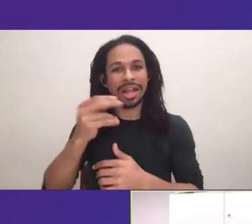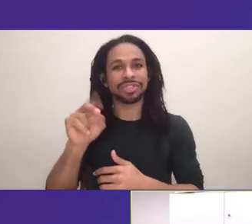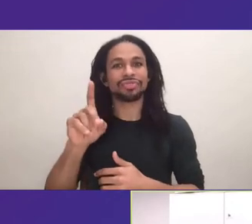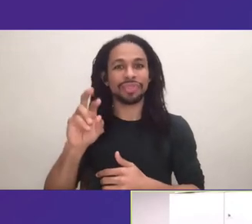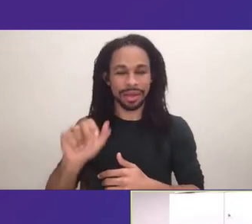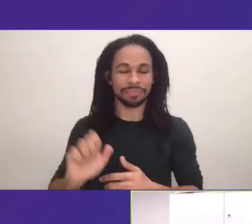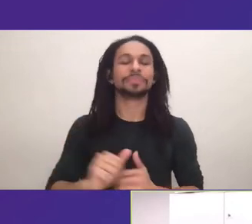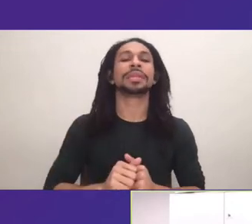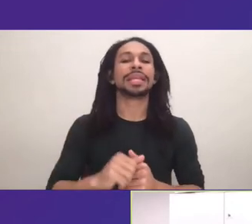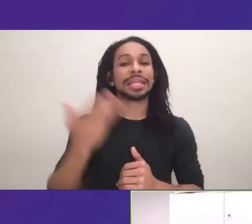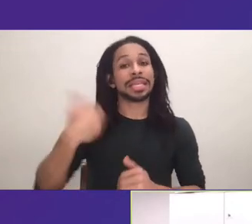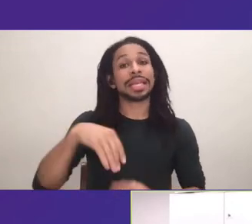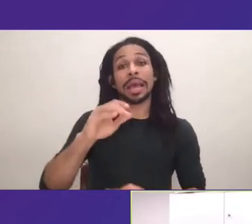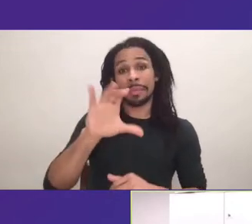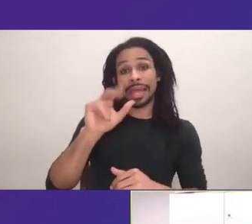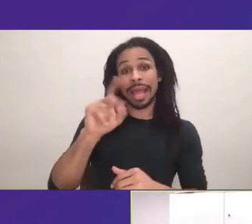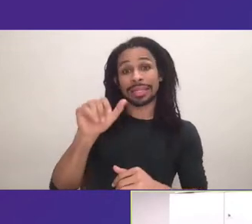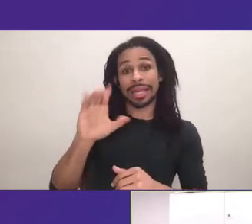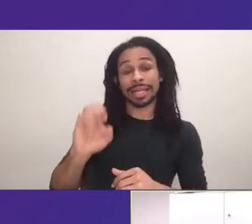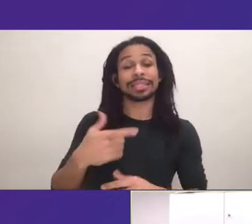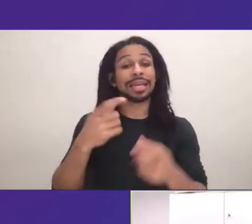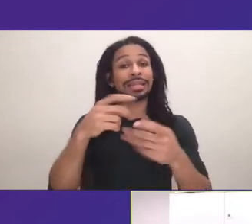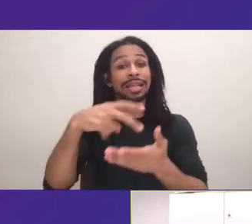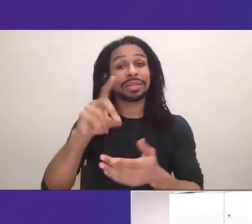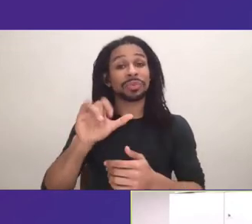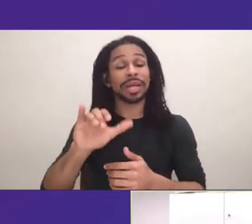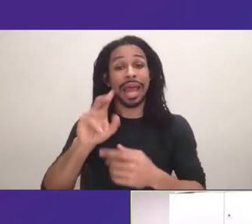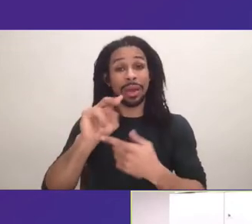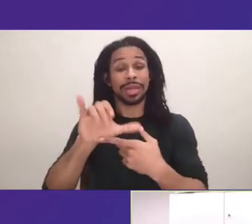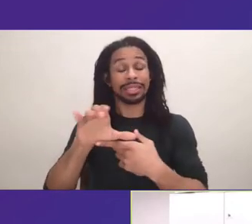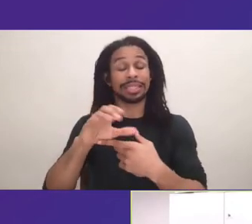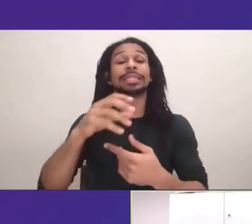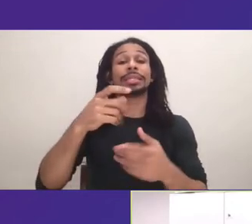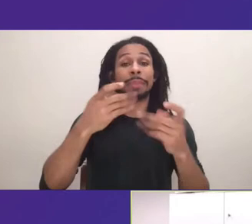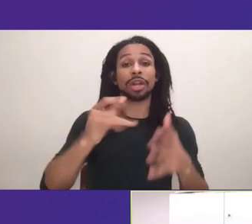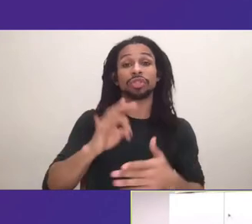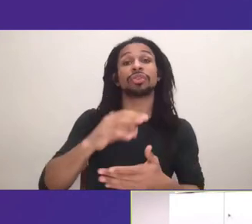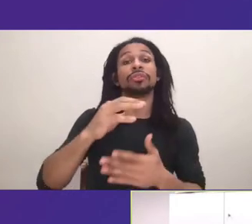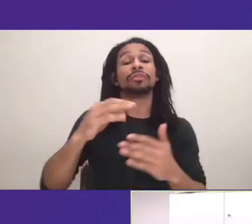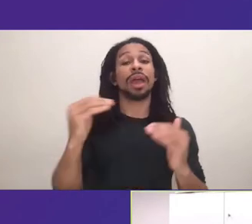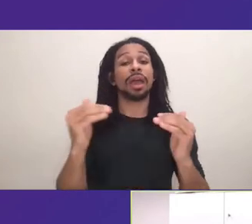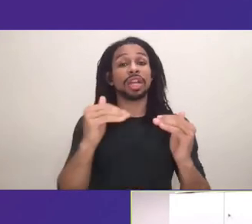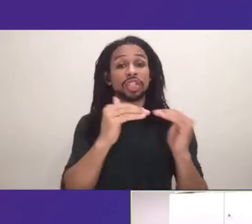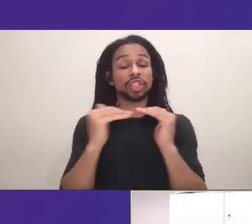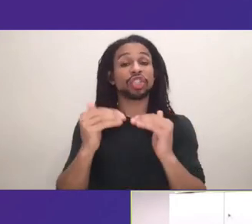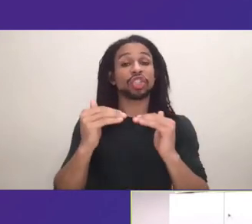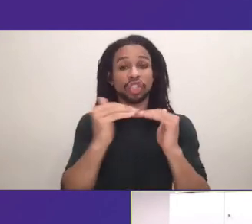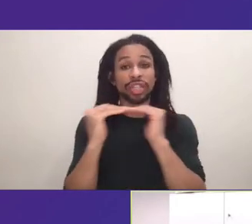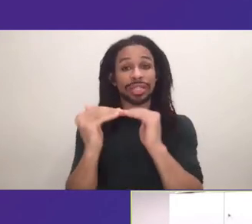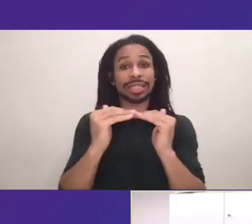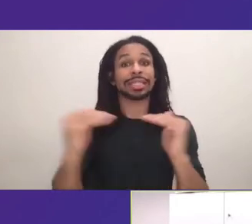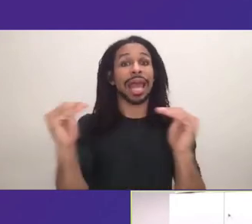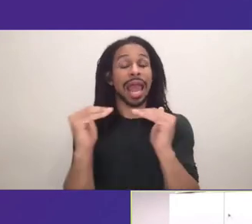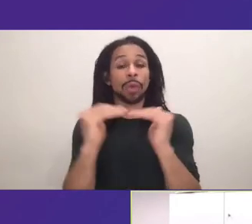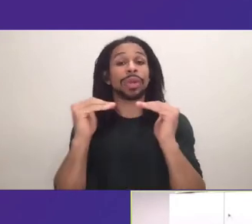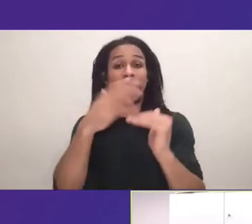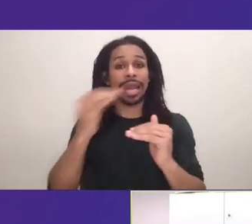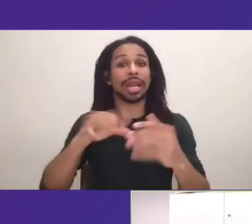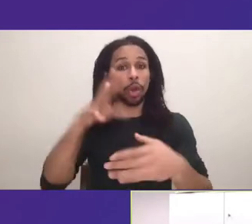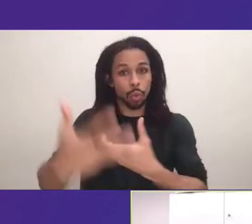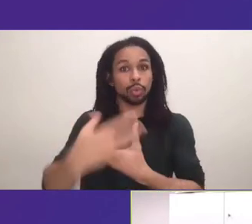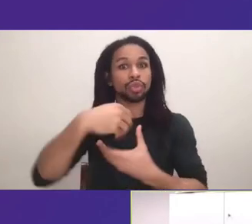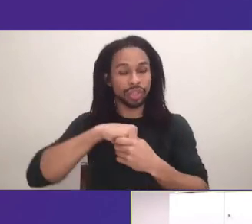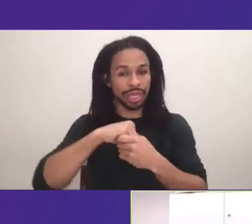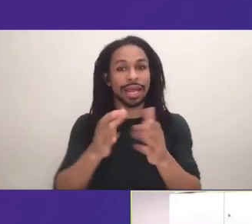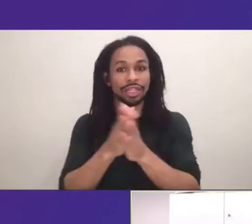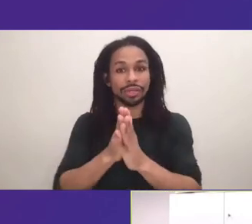Thompson-Zachery. I'm Dance NYC's Manager of Justice, Equity, and Inclusion Initiatives. My pronouns are she, her, and